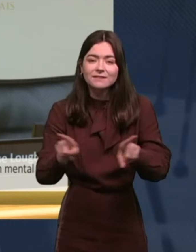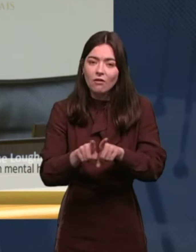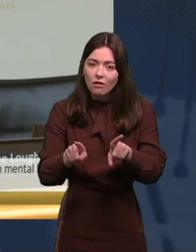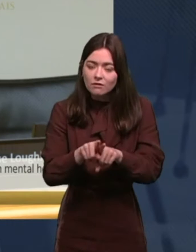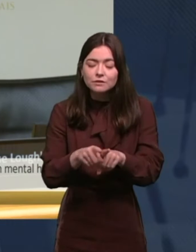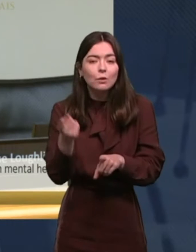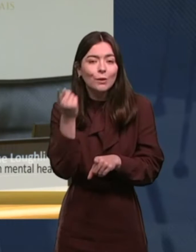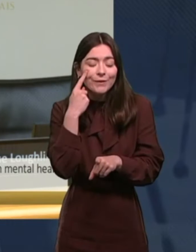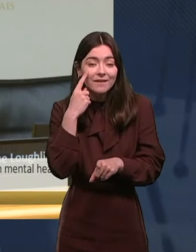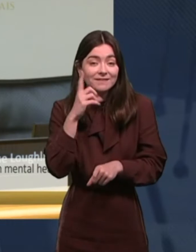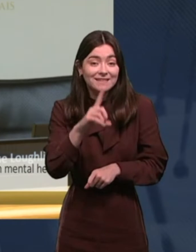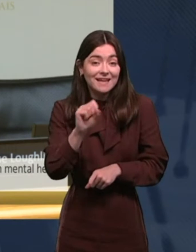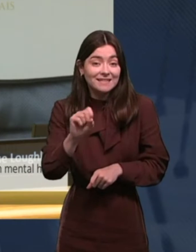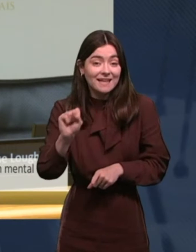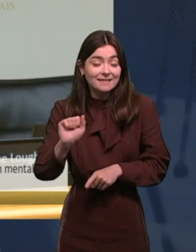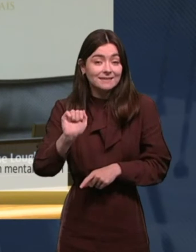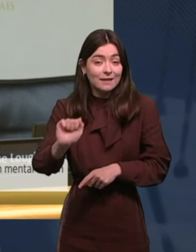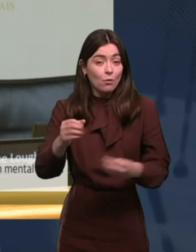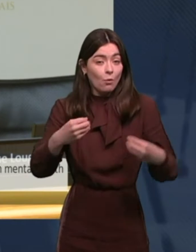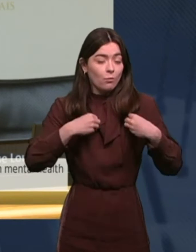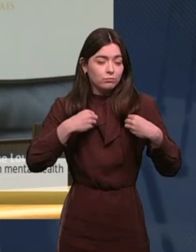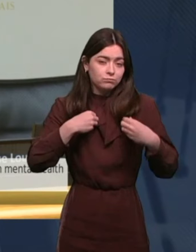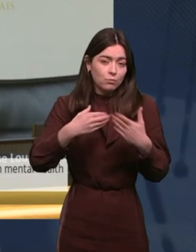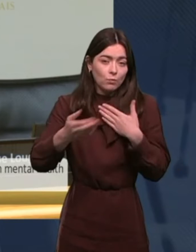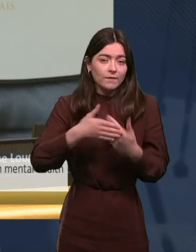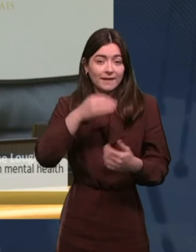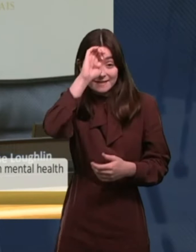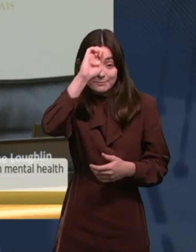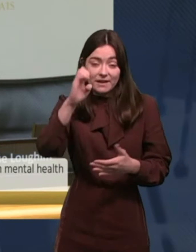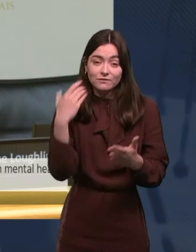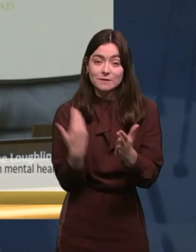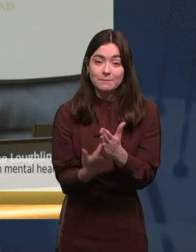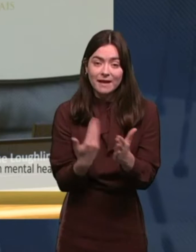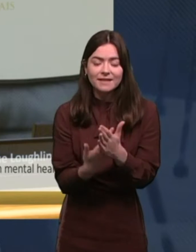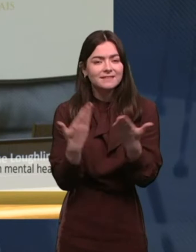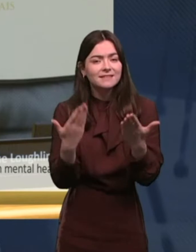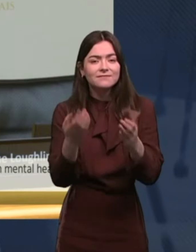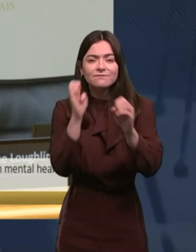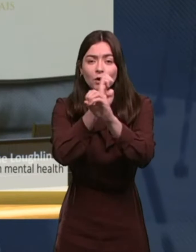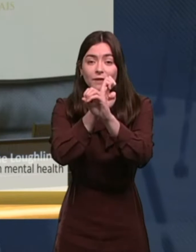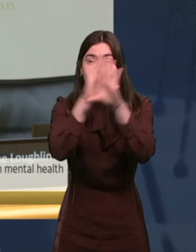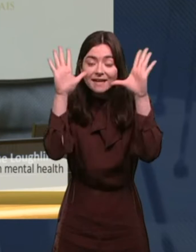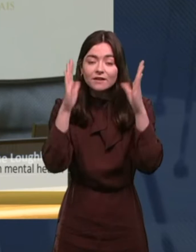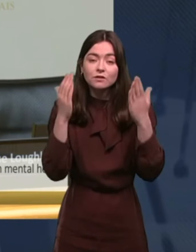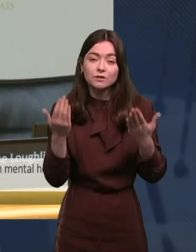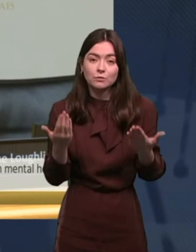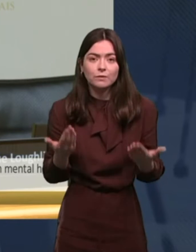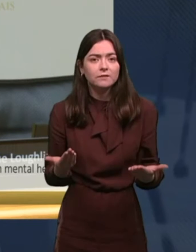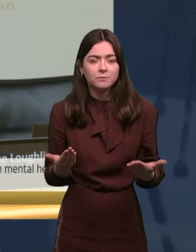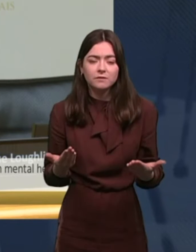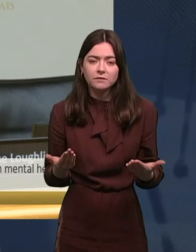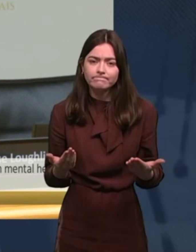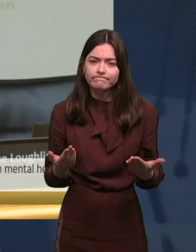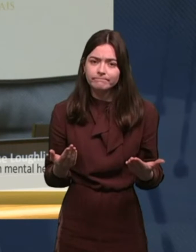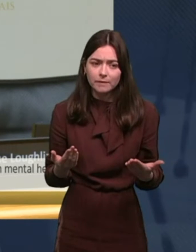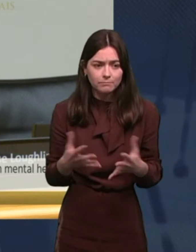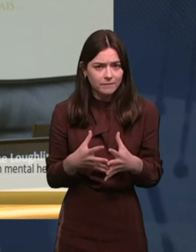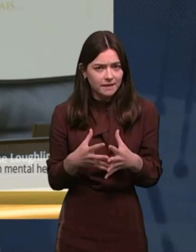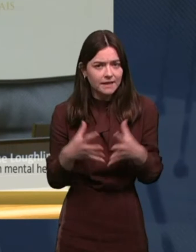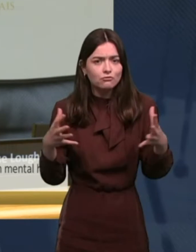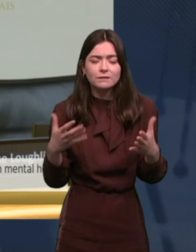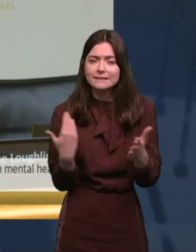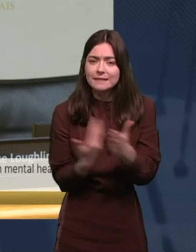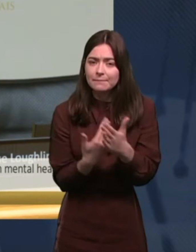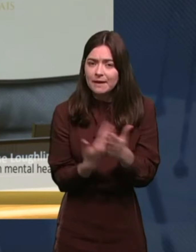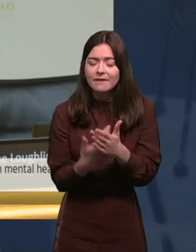the DSS's own predictions in terms of demand, it's quite clear that there will be a substantial increase in